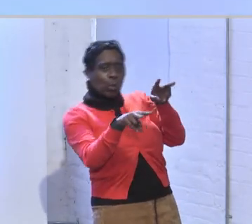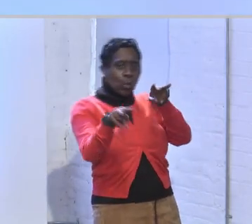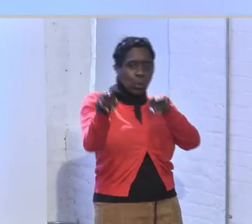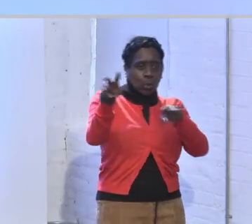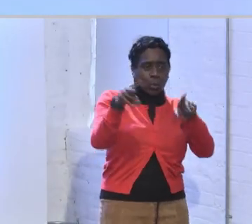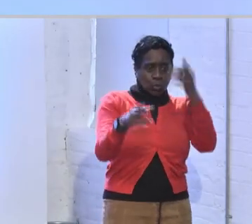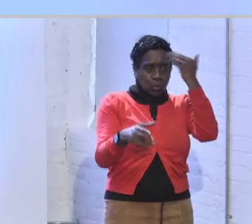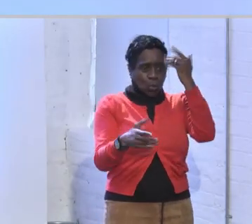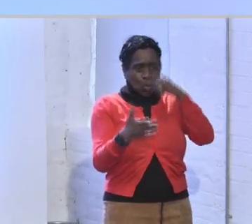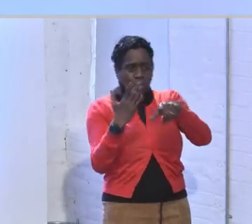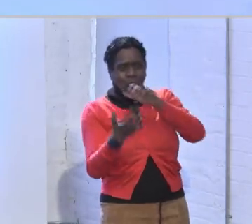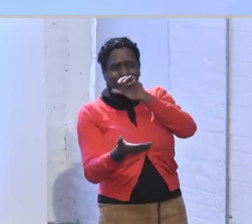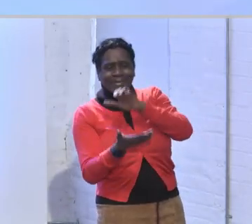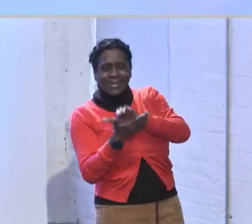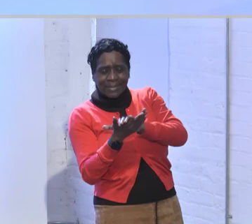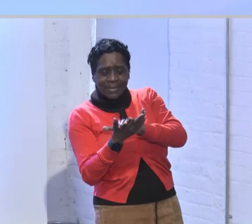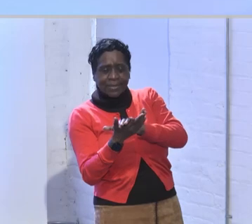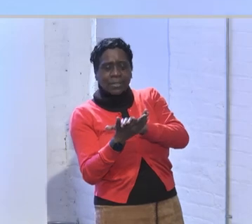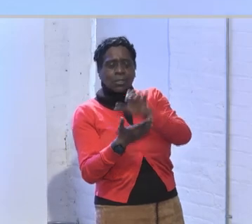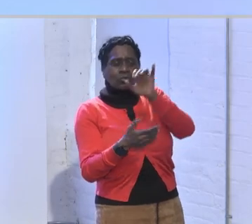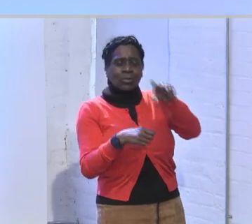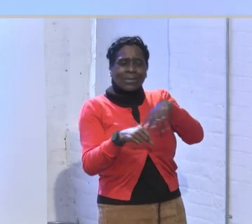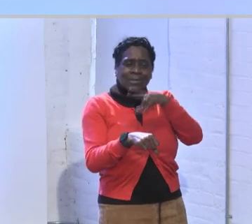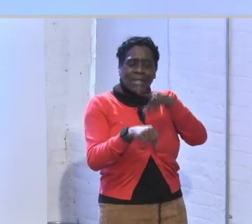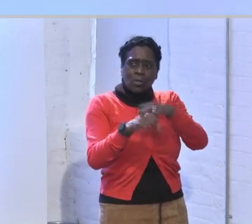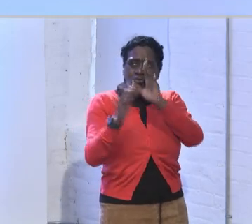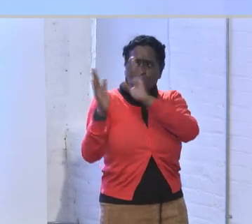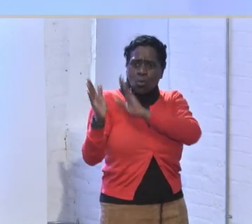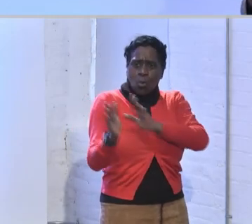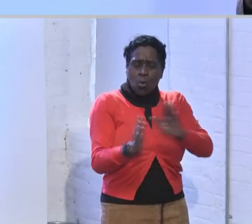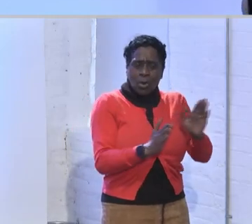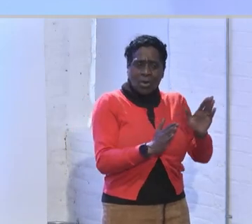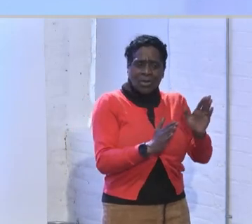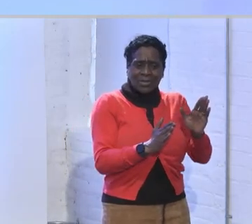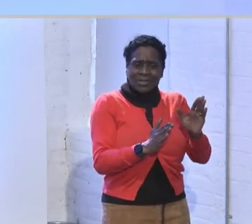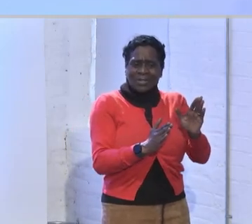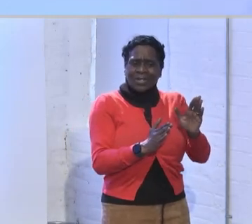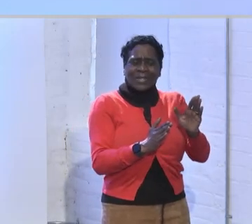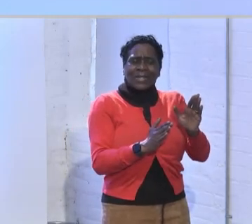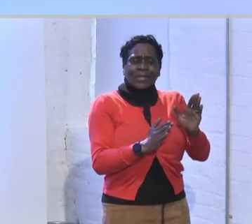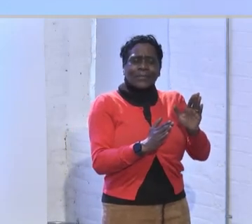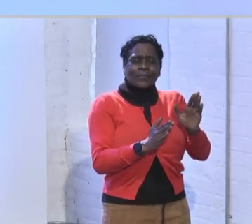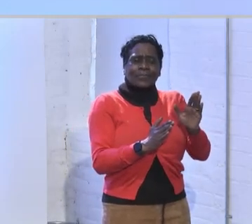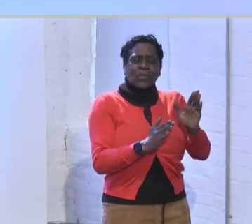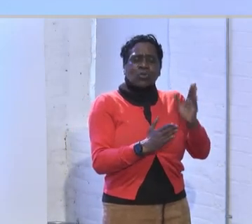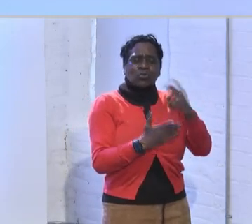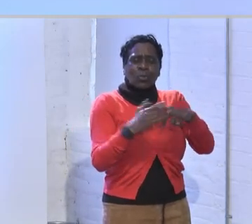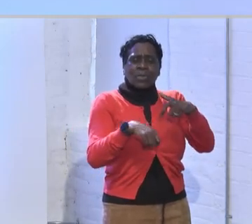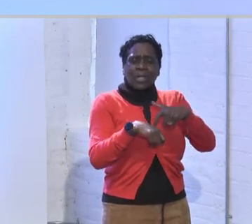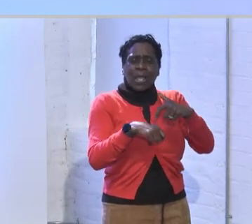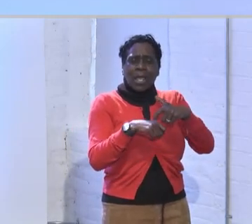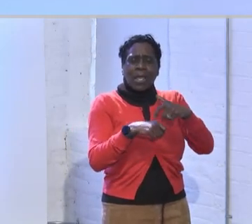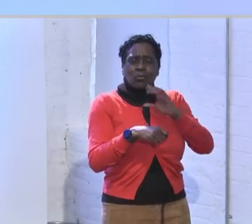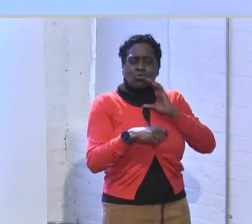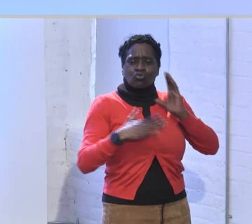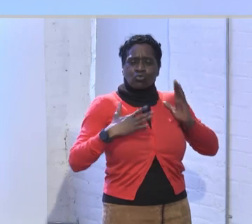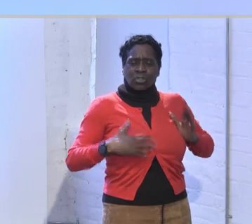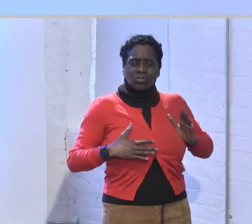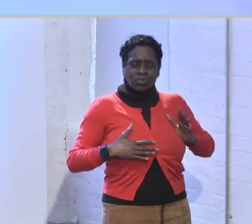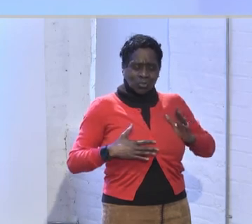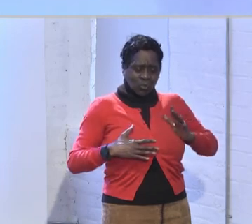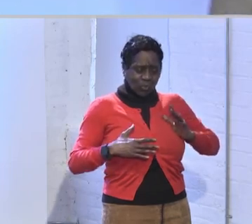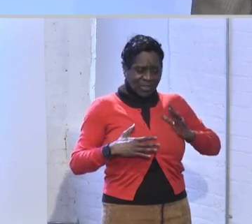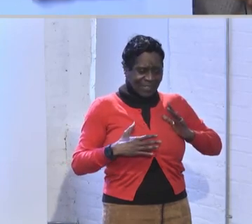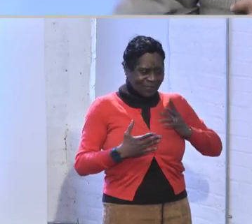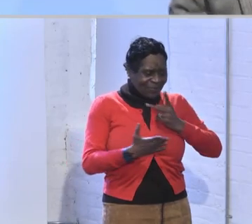you believe. And so that natural order isn't externalism. And so many times Christians fall into this trap